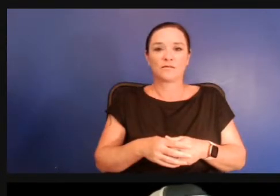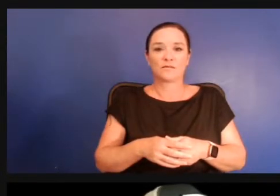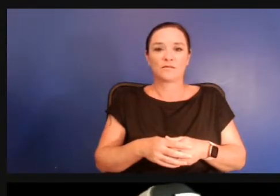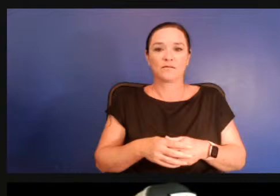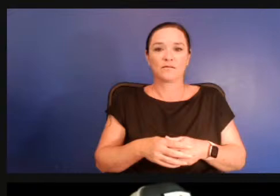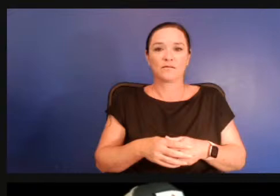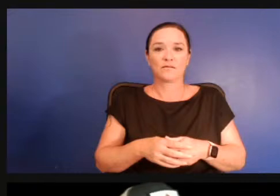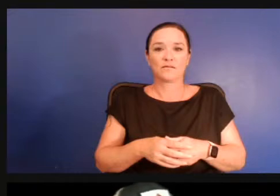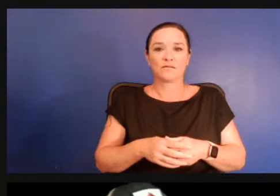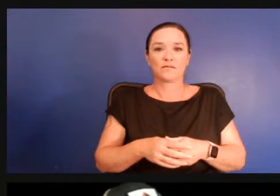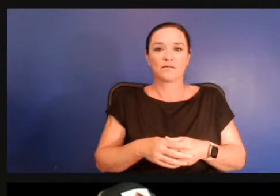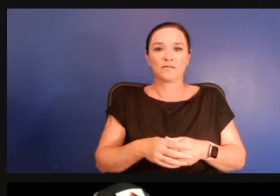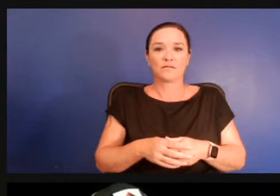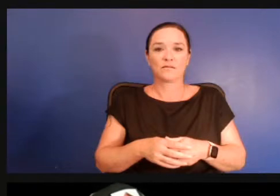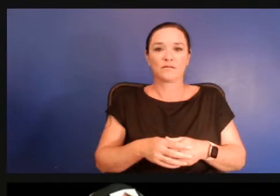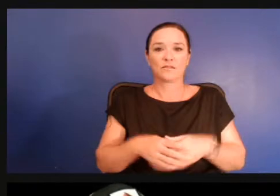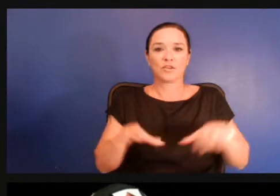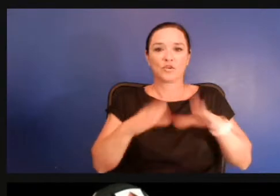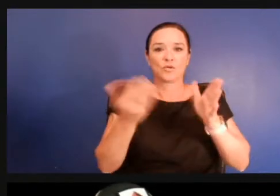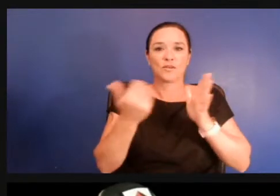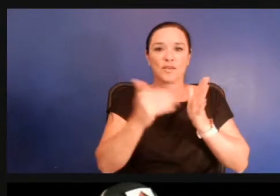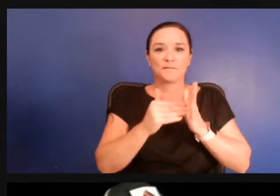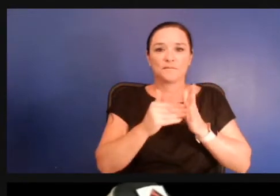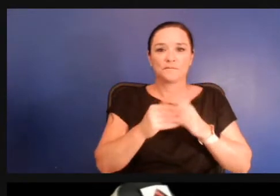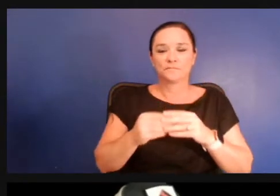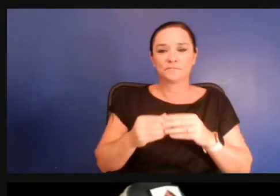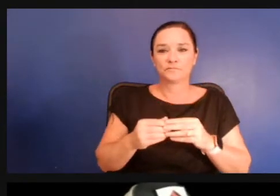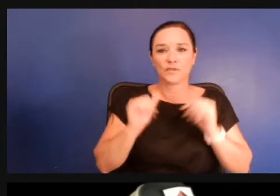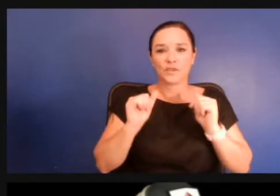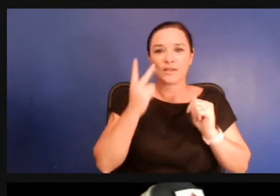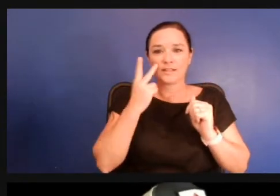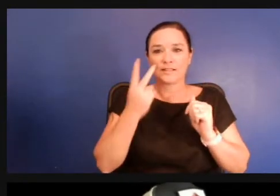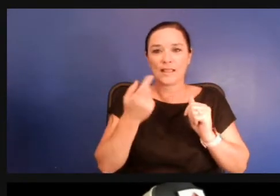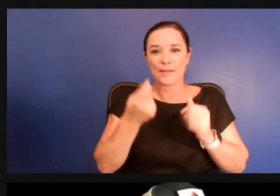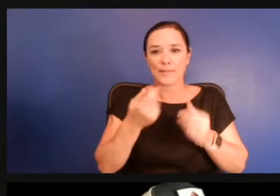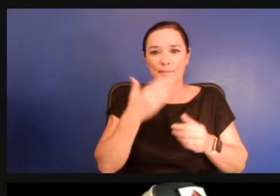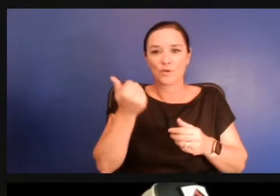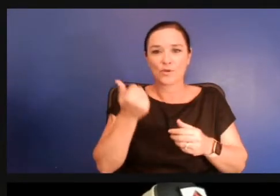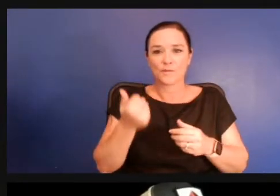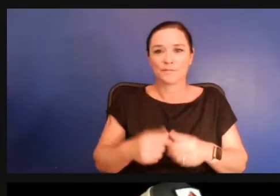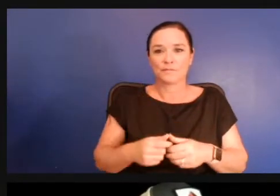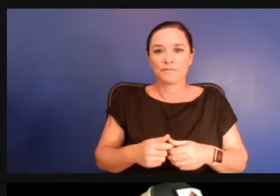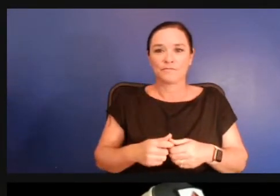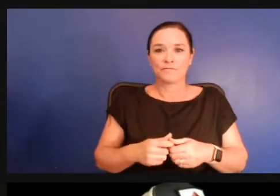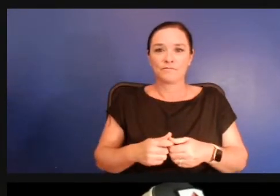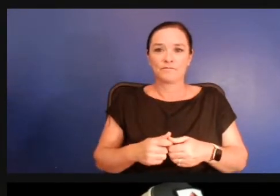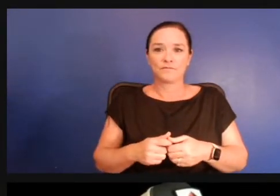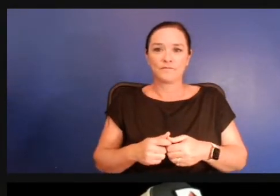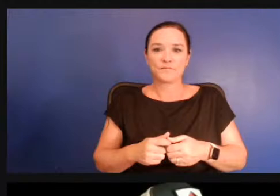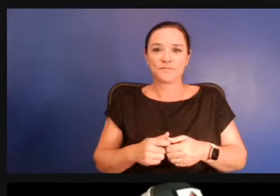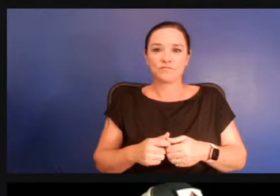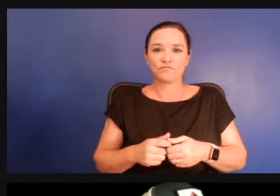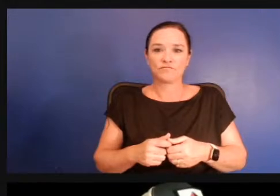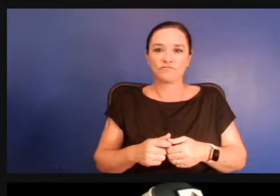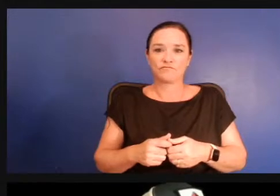do that one again. Let me zoom it in so you can see a little bit better now as it moves up